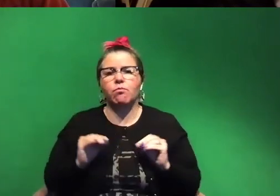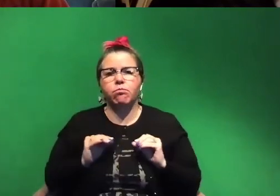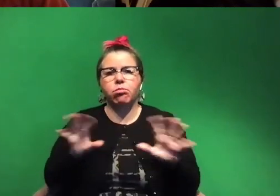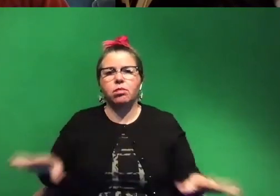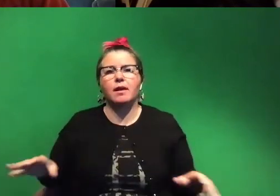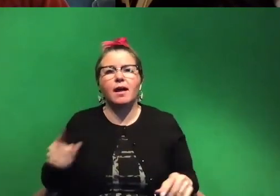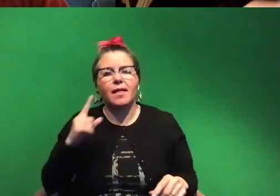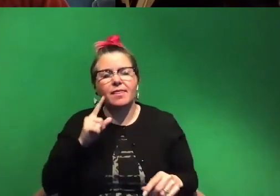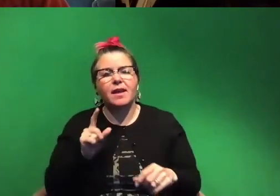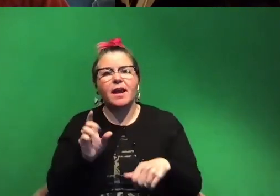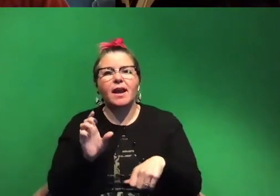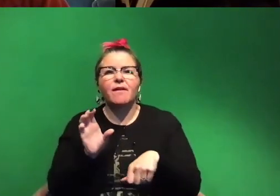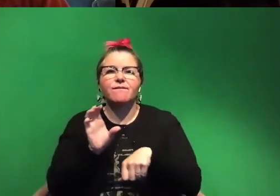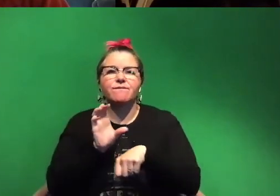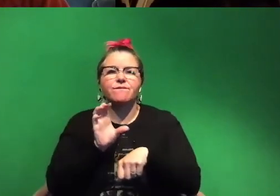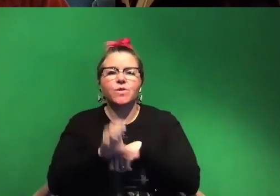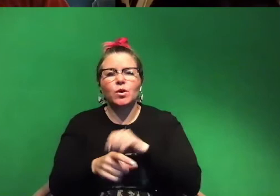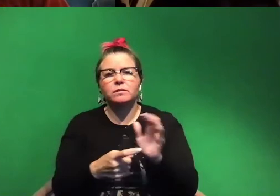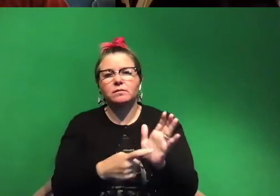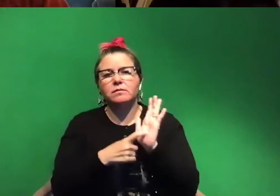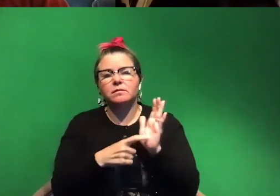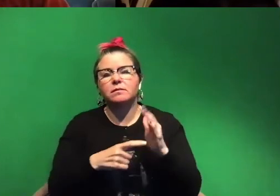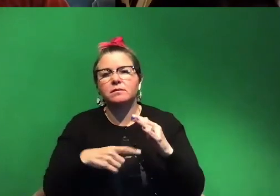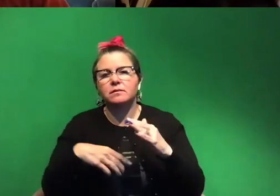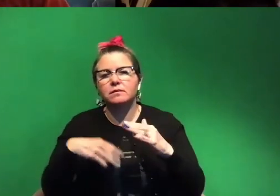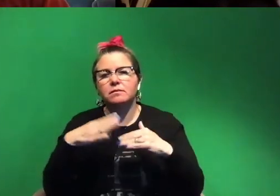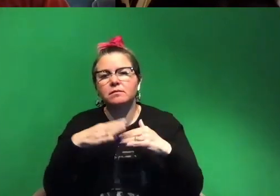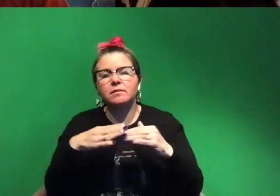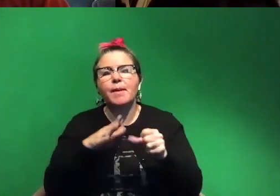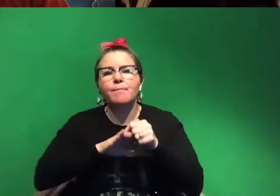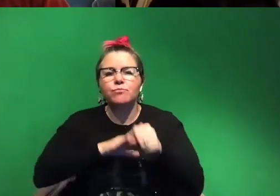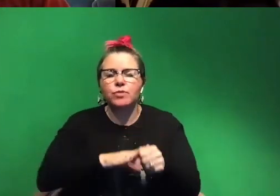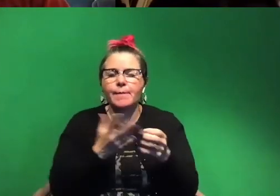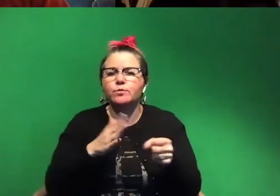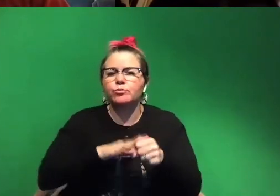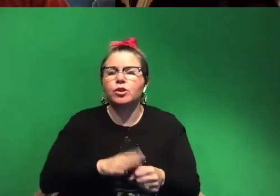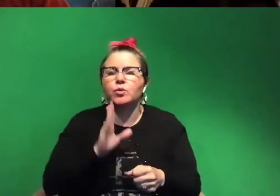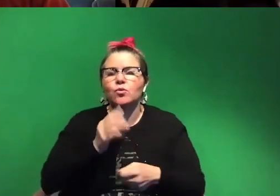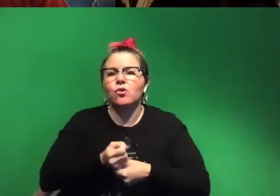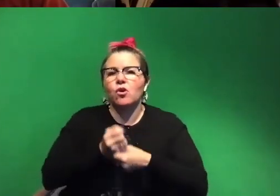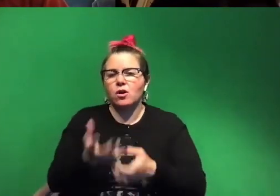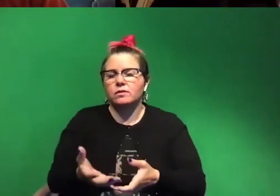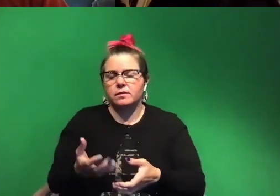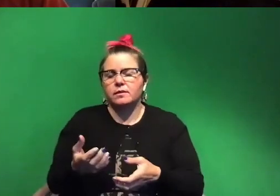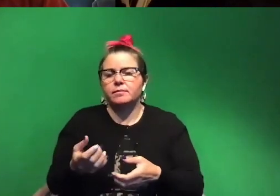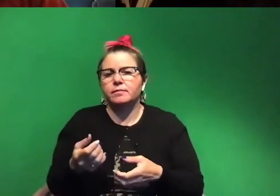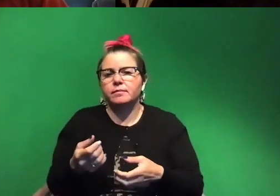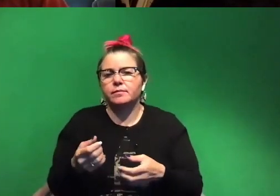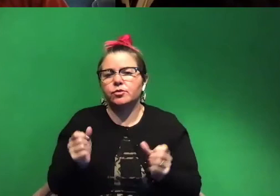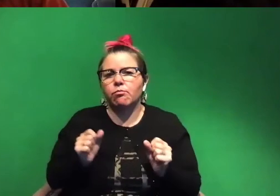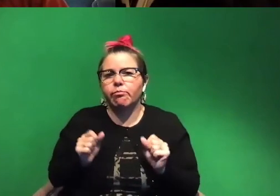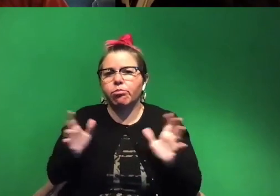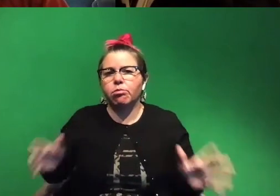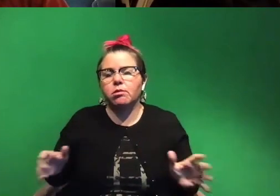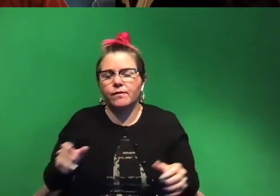a force threshold in terms of pressure applied to them that causes them to produce the slime, or for that musculature